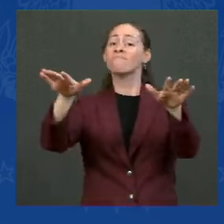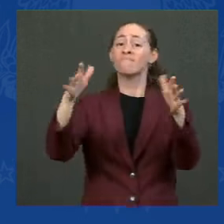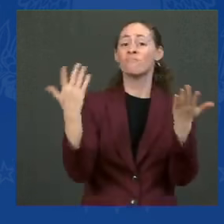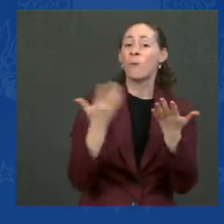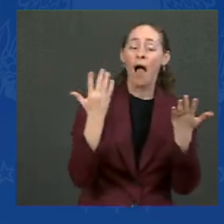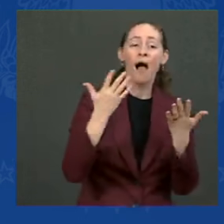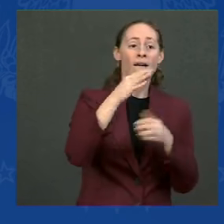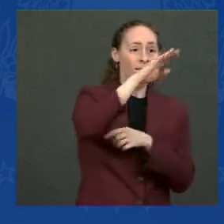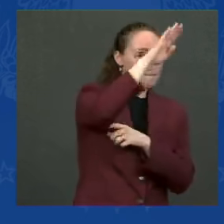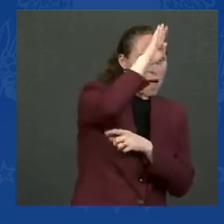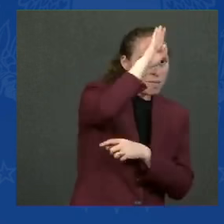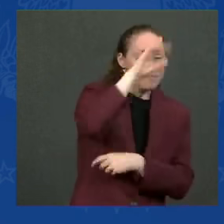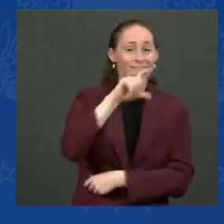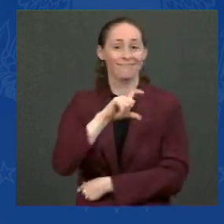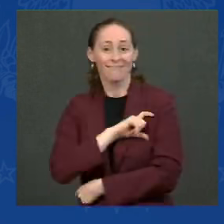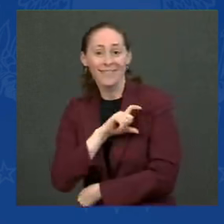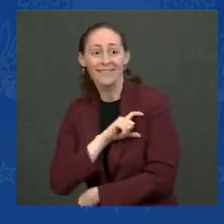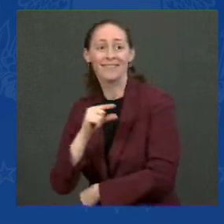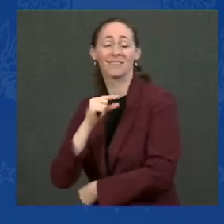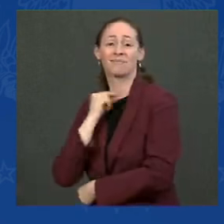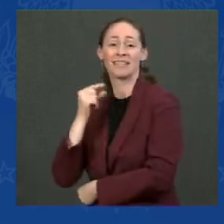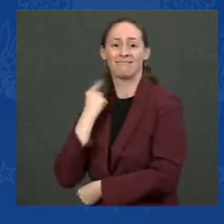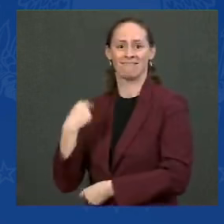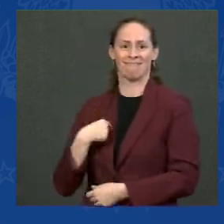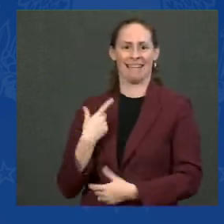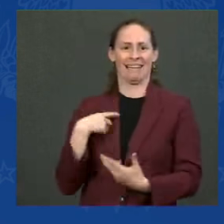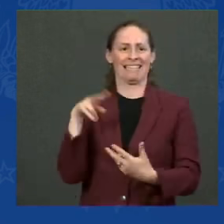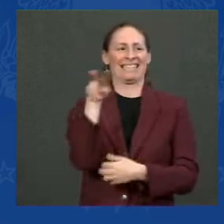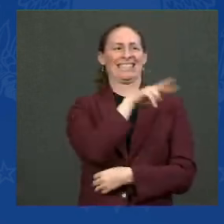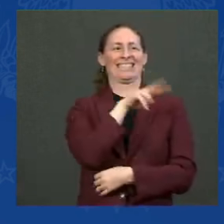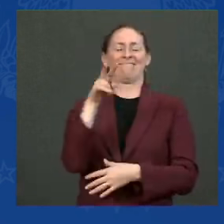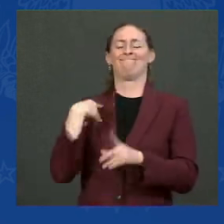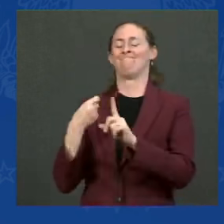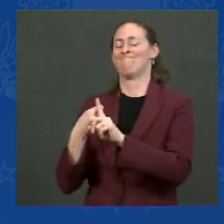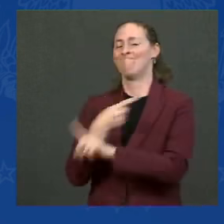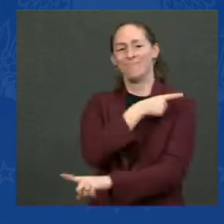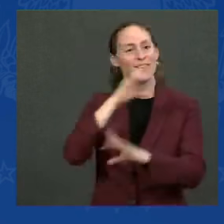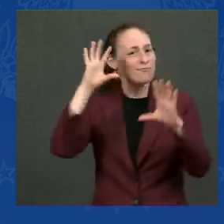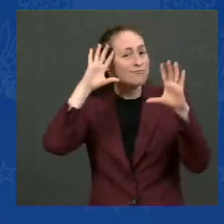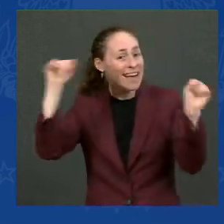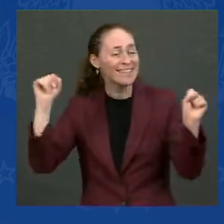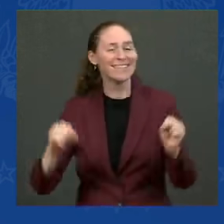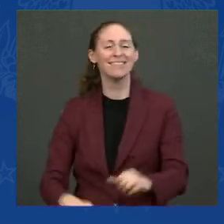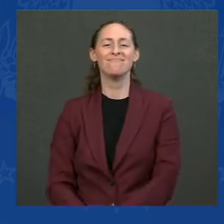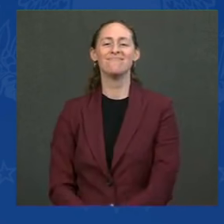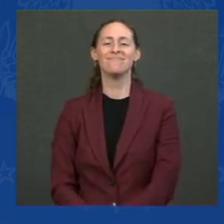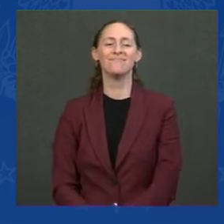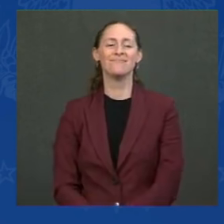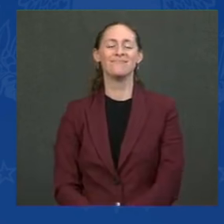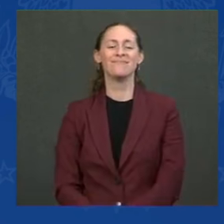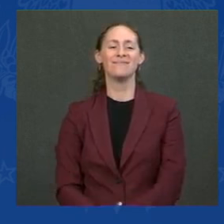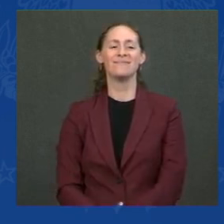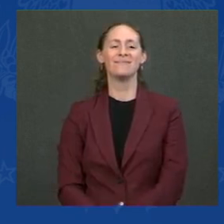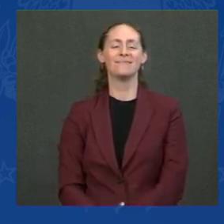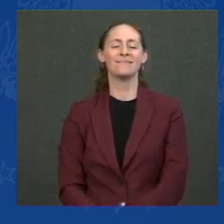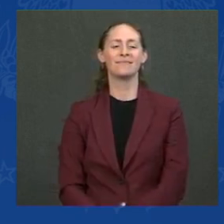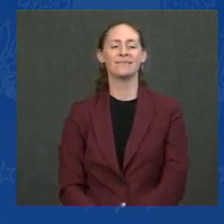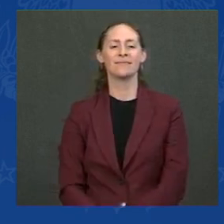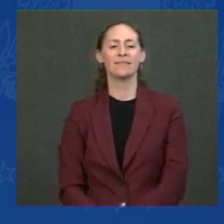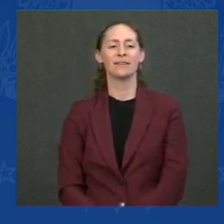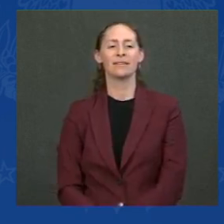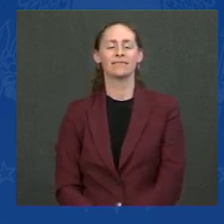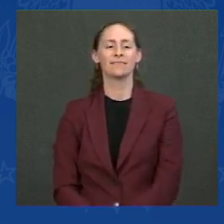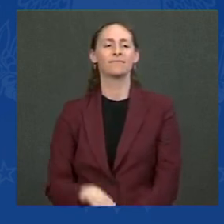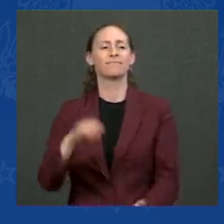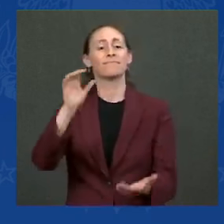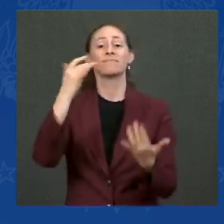And so, but look, it's been a month since I laid out a six-part plan to accelerate the path